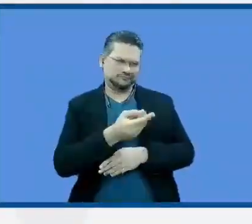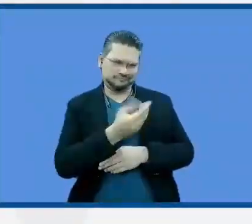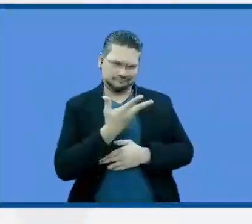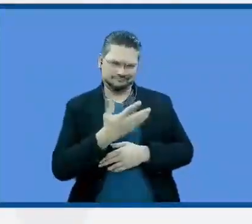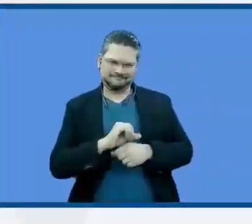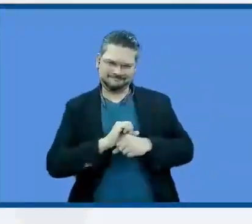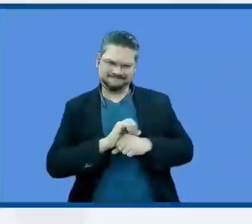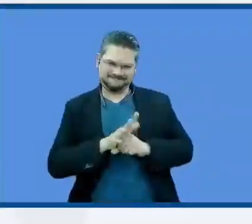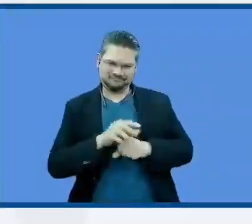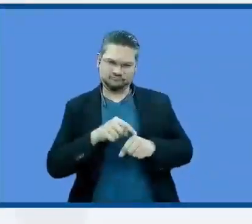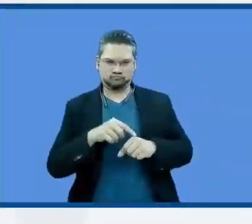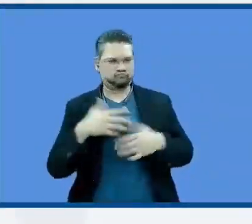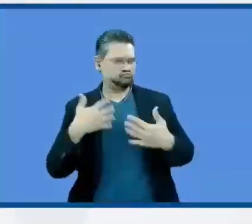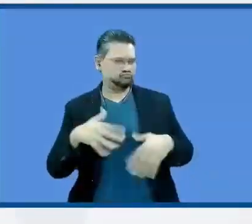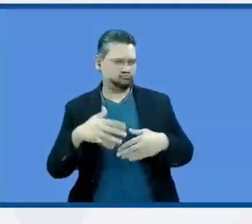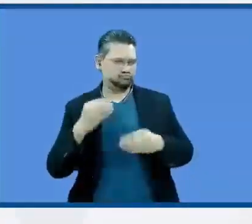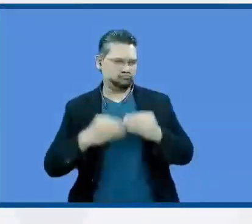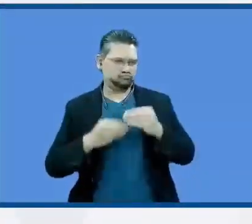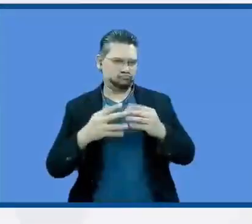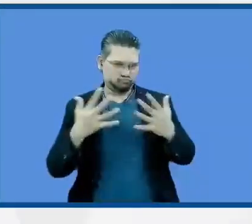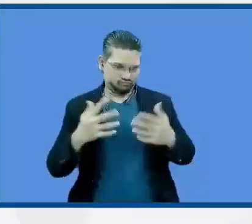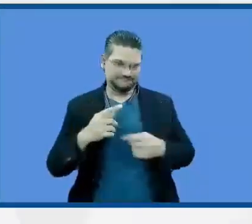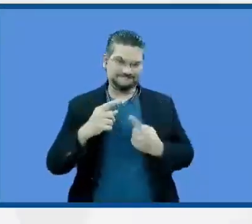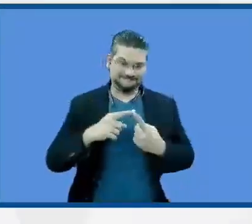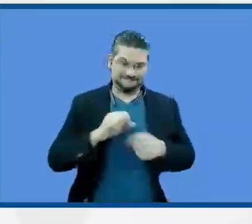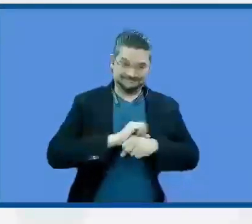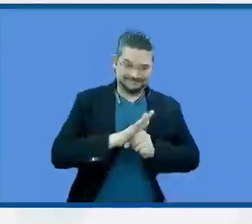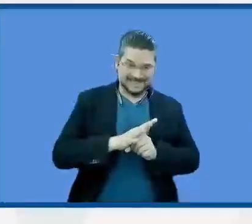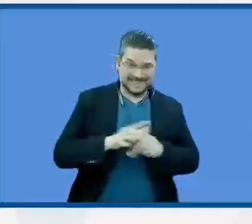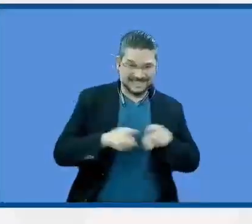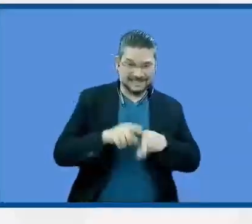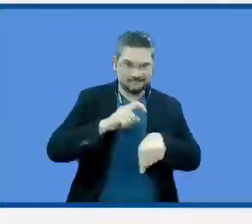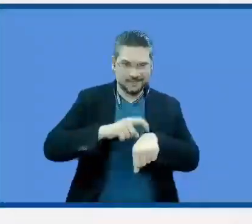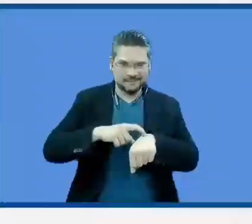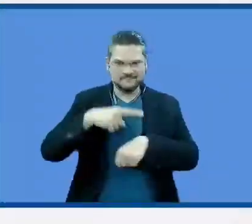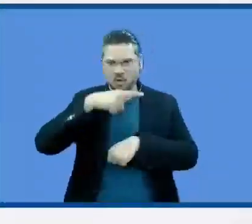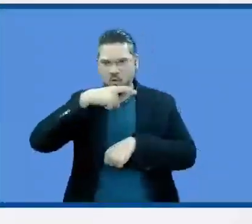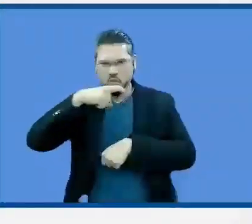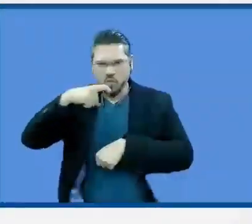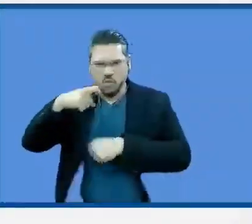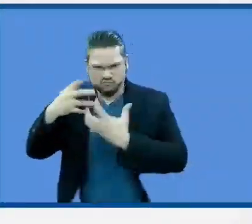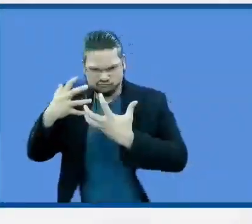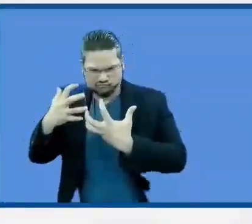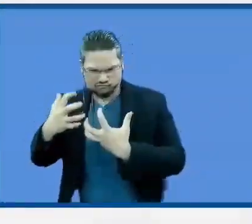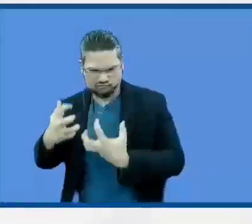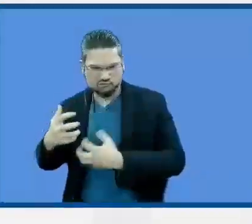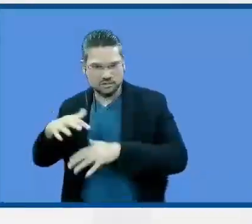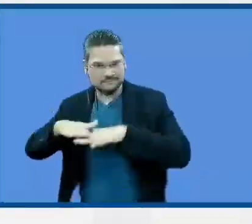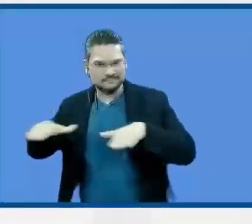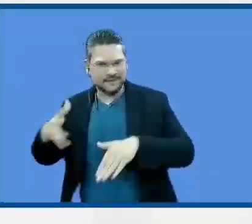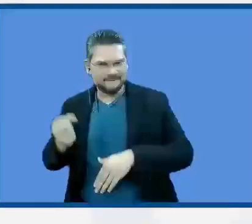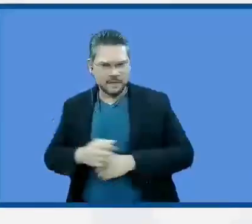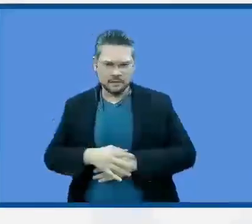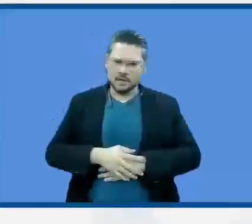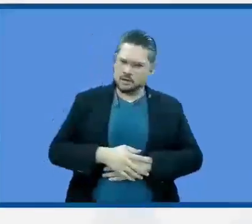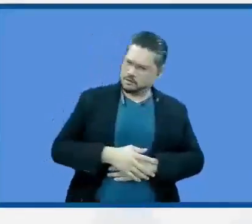also mentioned that there was a drought at the same time. And I'm interested to know, yes, you have these large committees